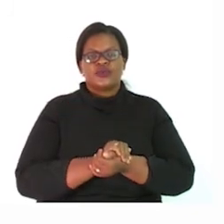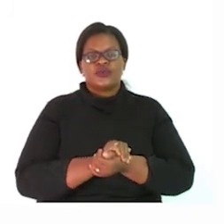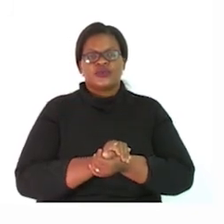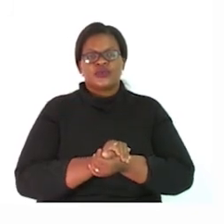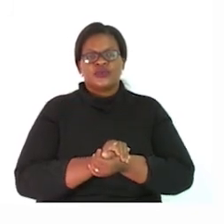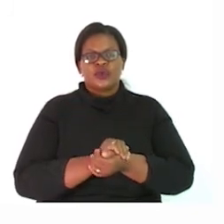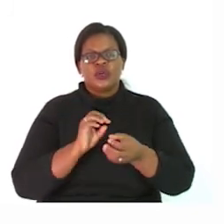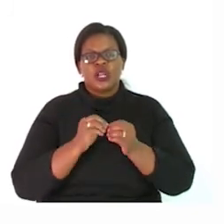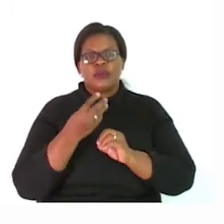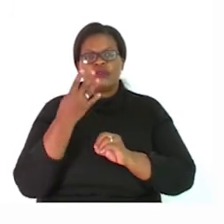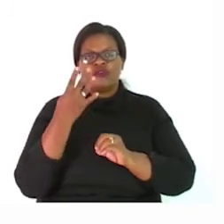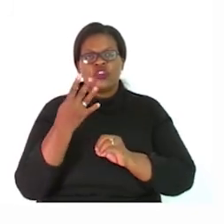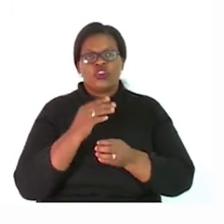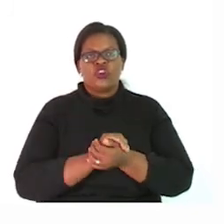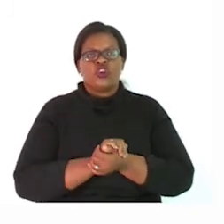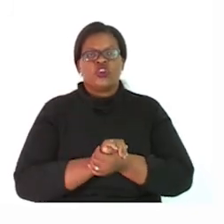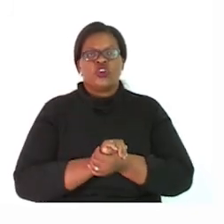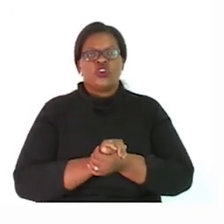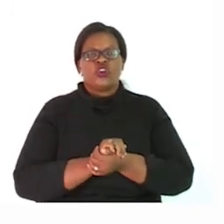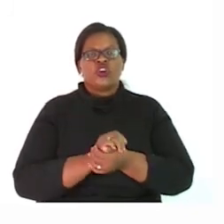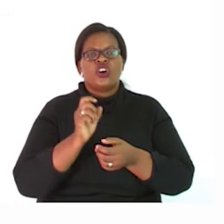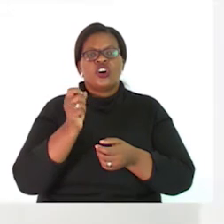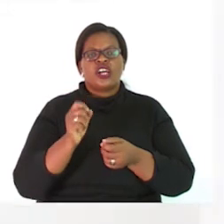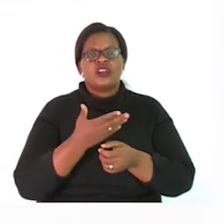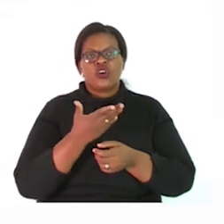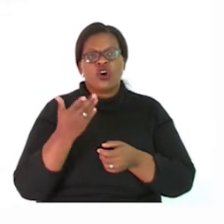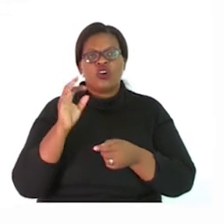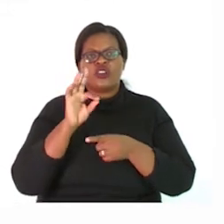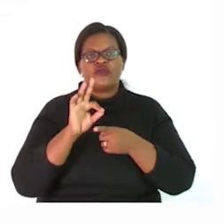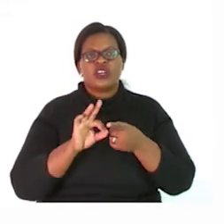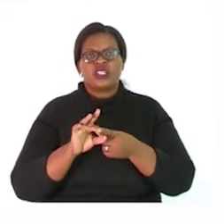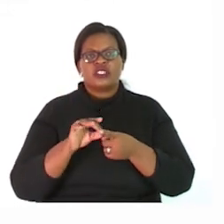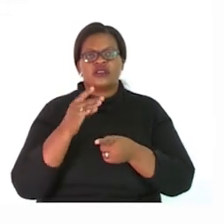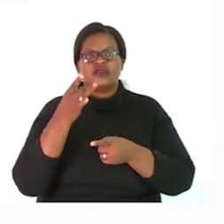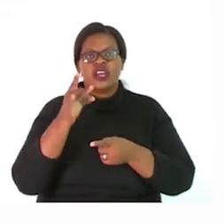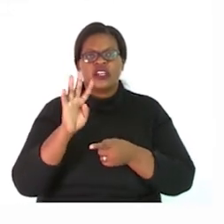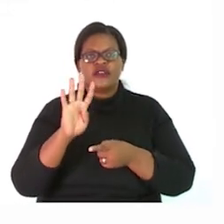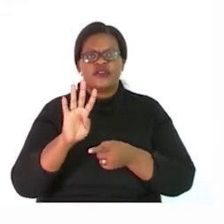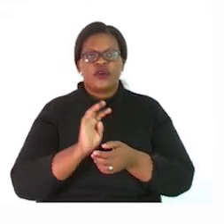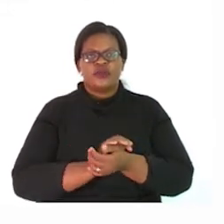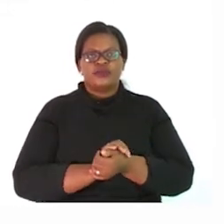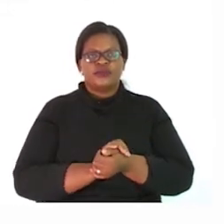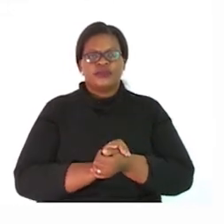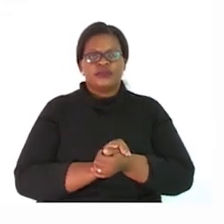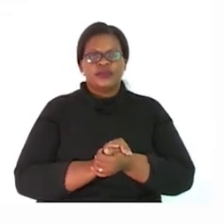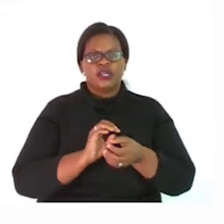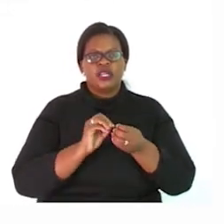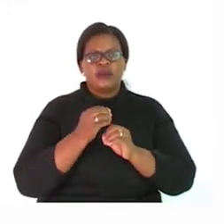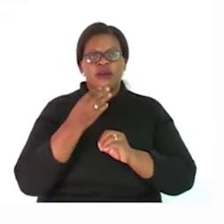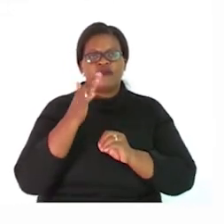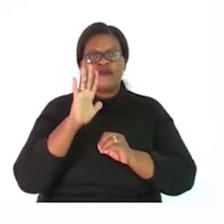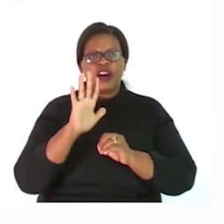Number 4, write down all the factors of 84. Number